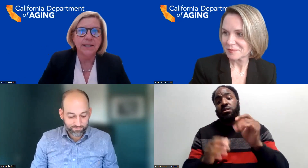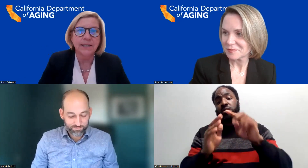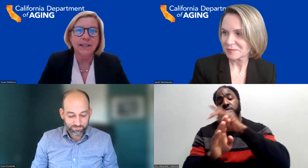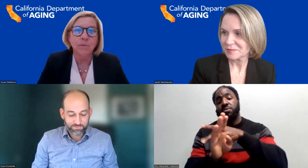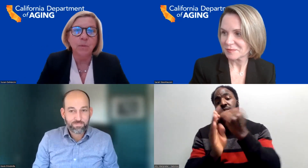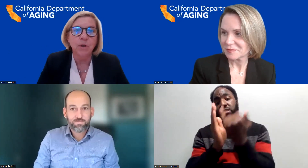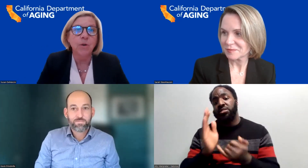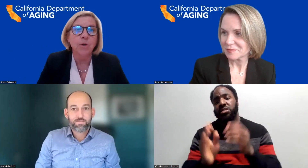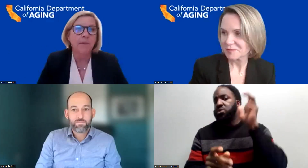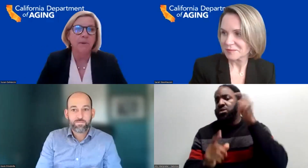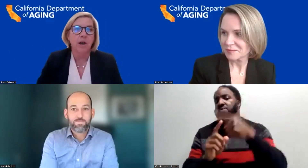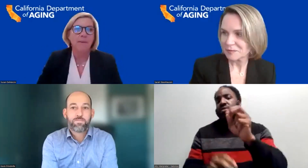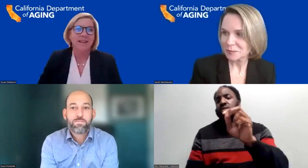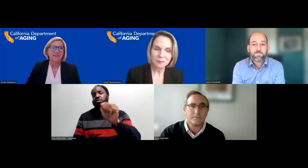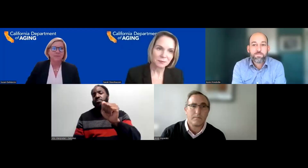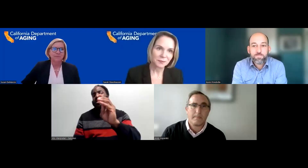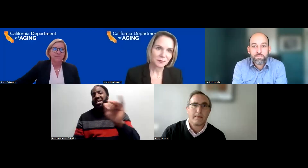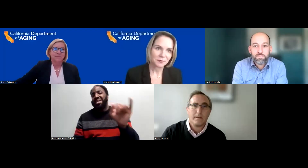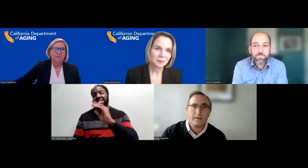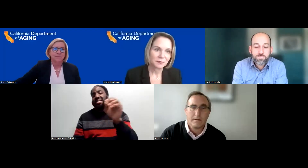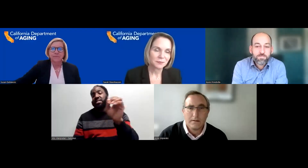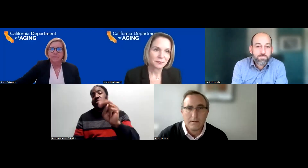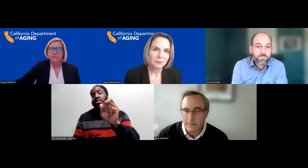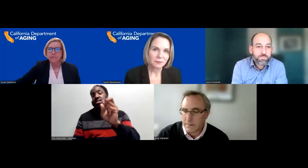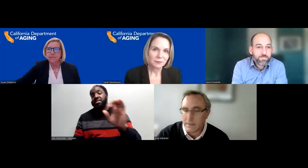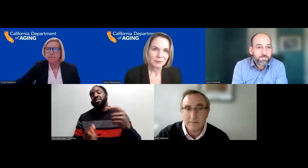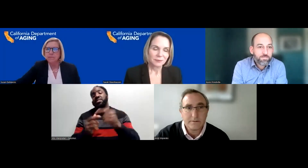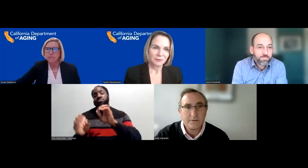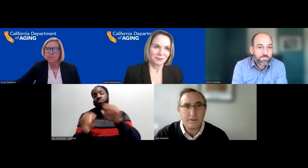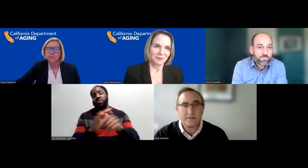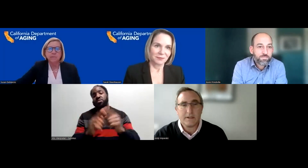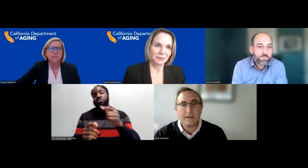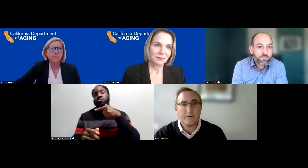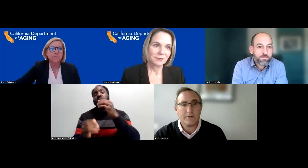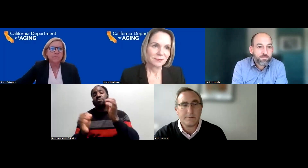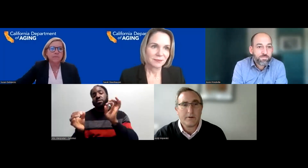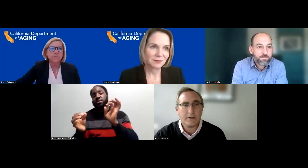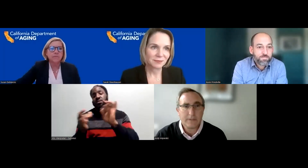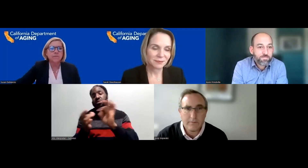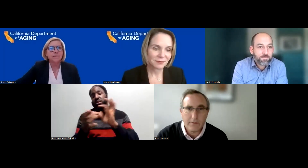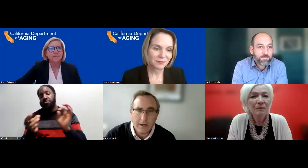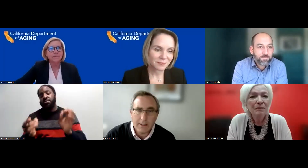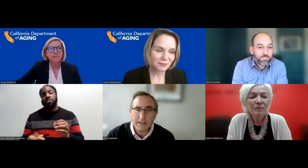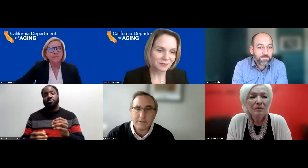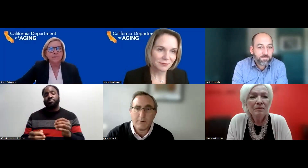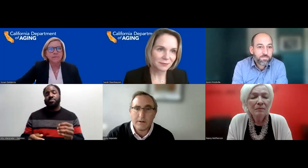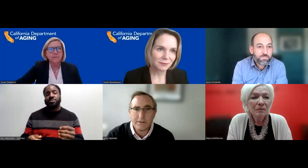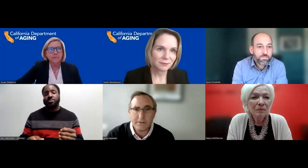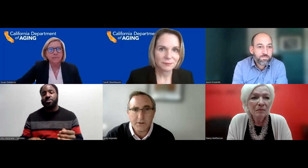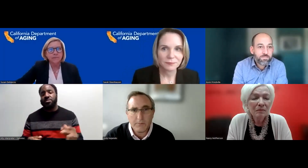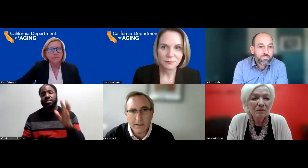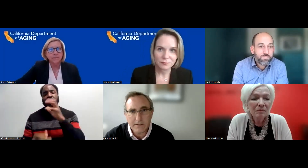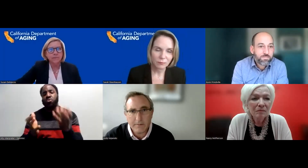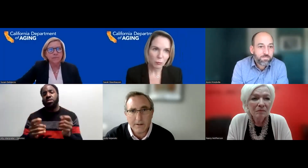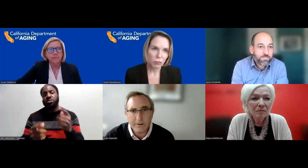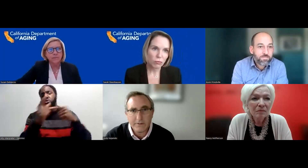Andy and Nancy, and then we will go to public comment. Thanks, Susan. This is Andy with Disability Rights California. I guess I wanted to just